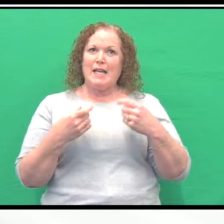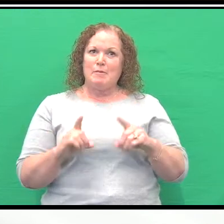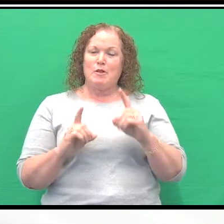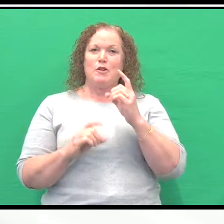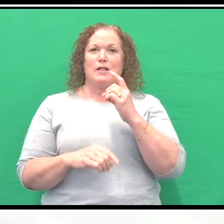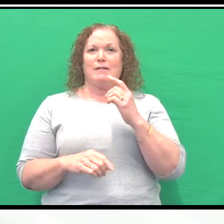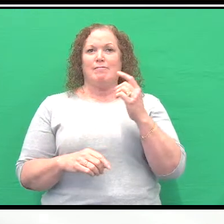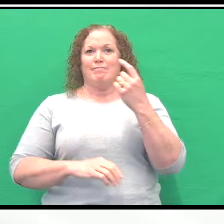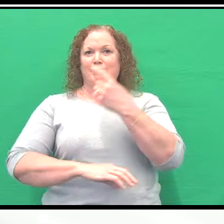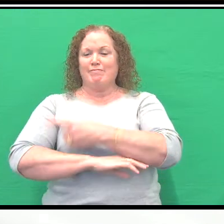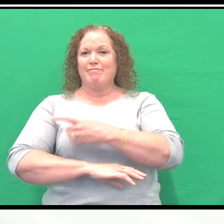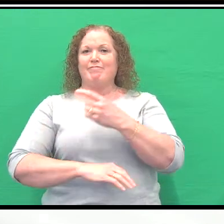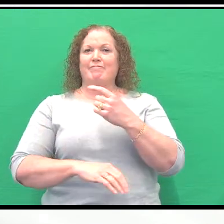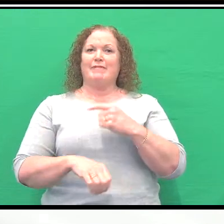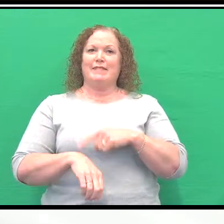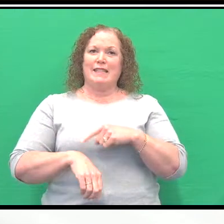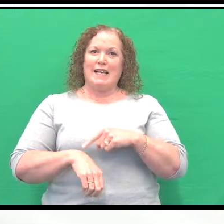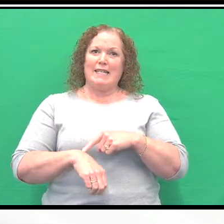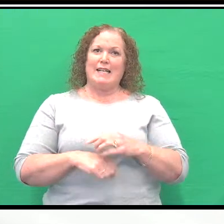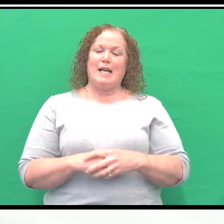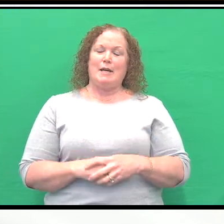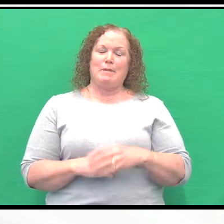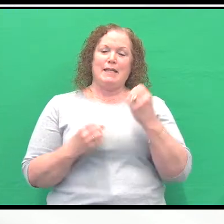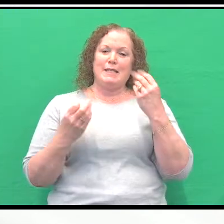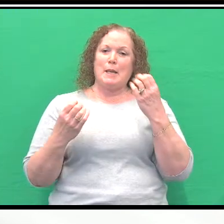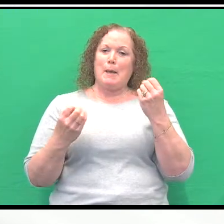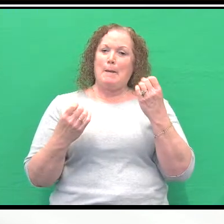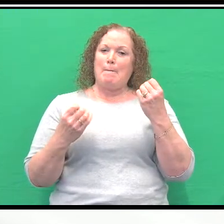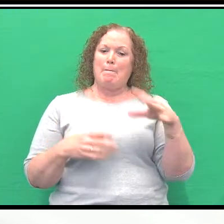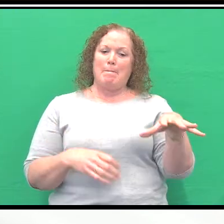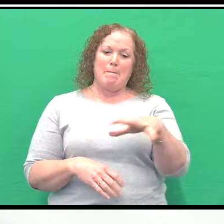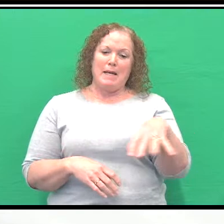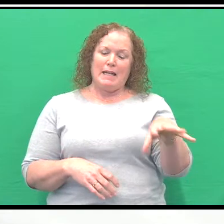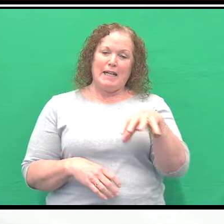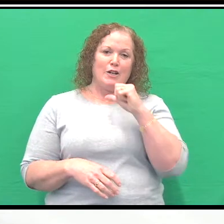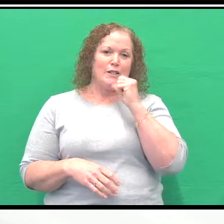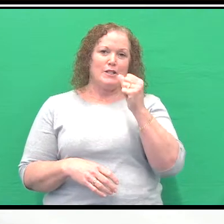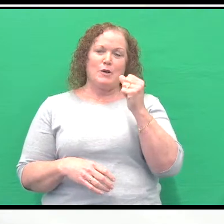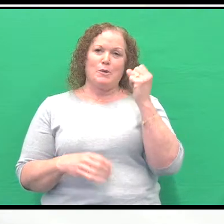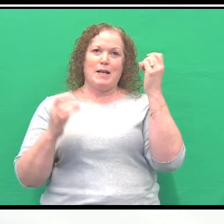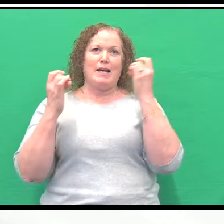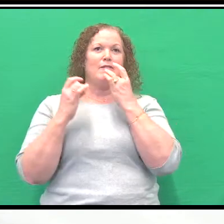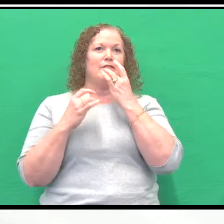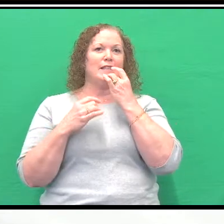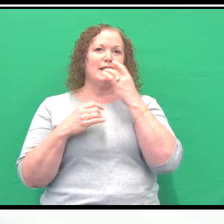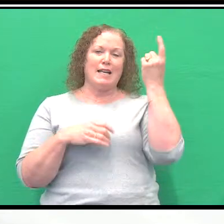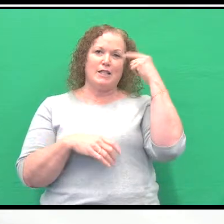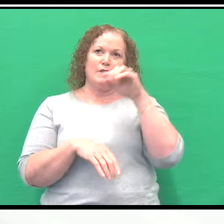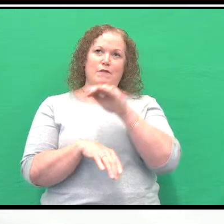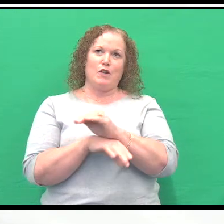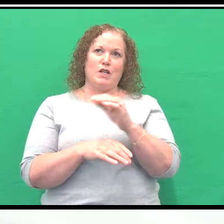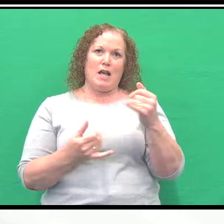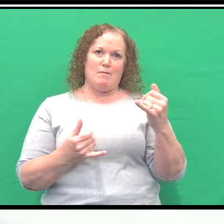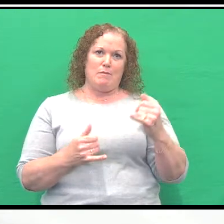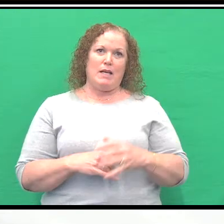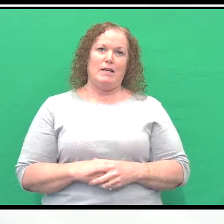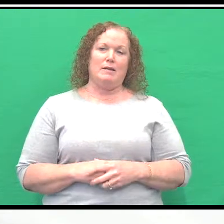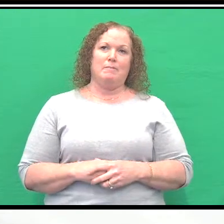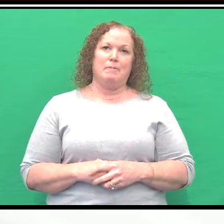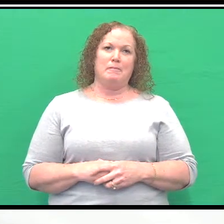so the day itself is not going to change, and we're going to have to accommodate for that. I do know that so far this